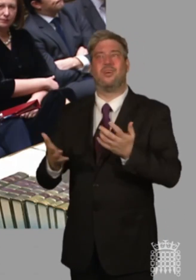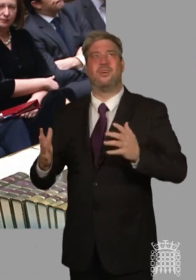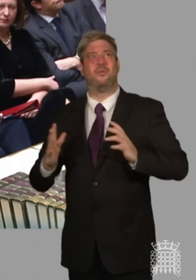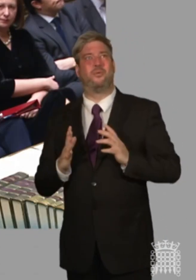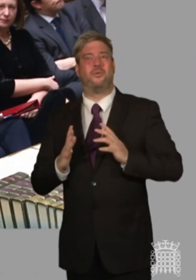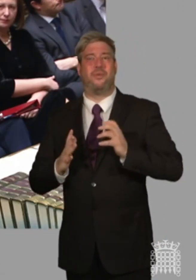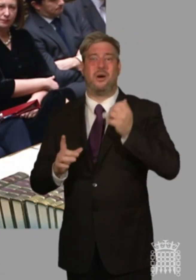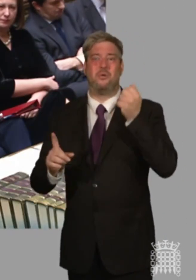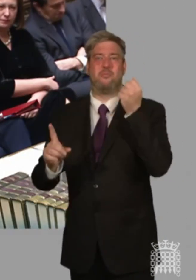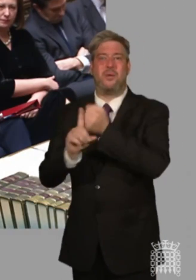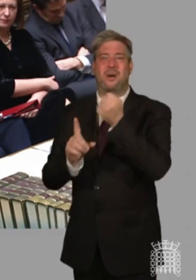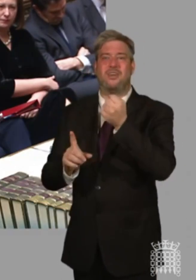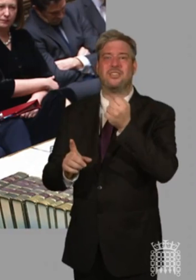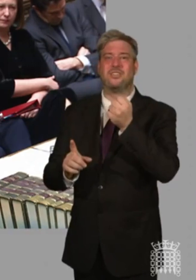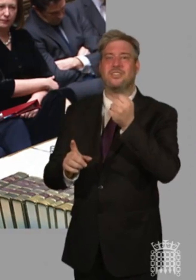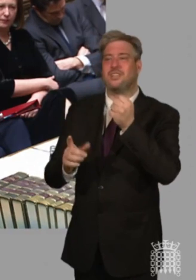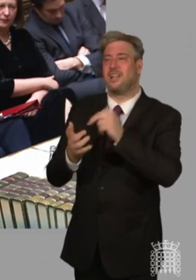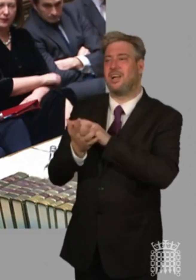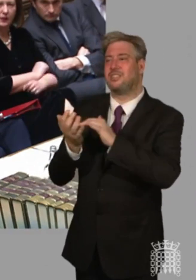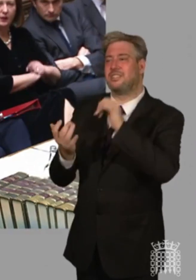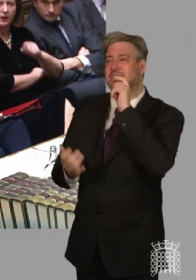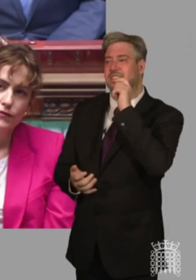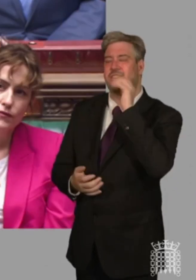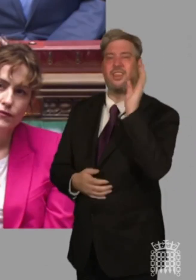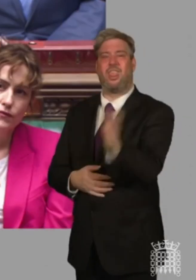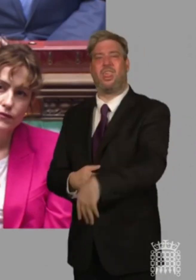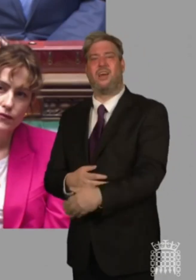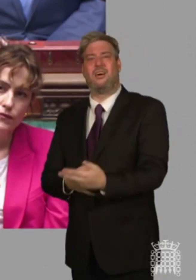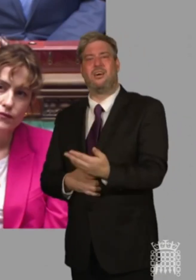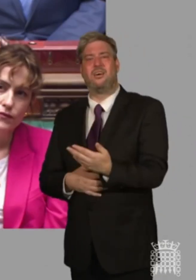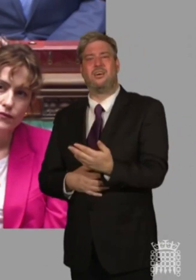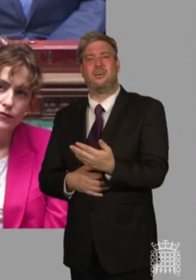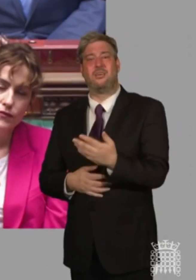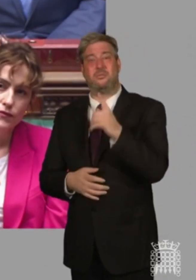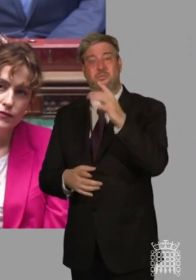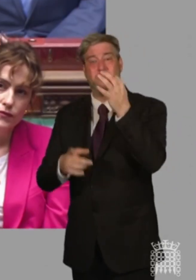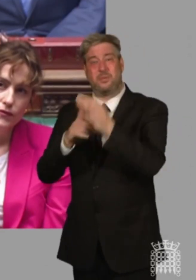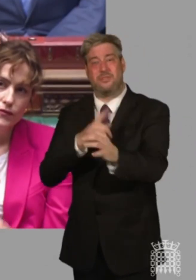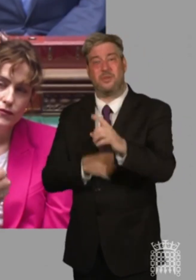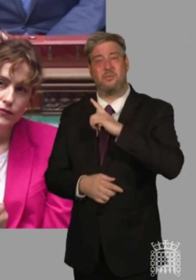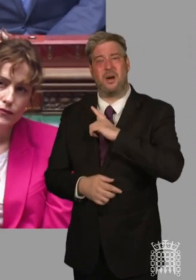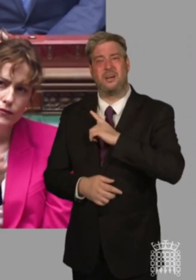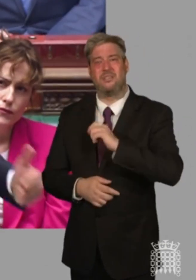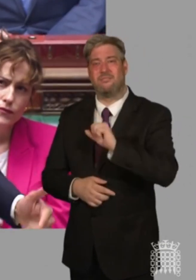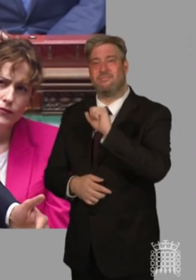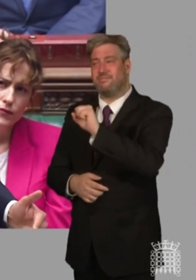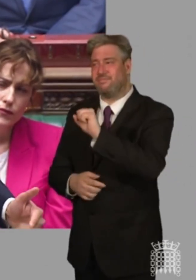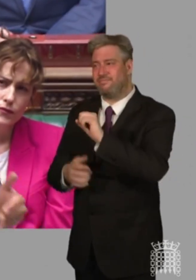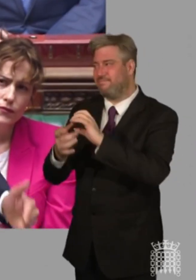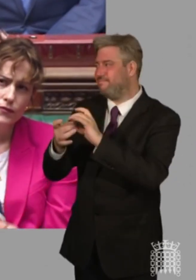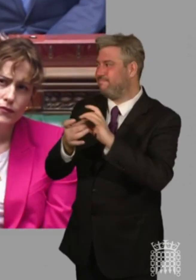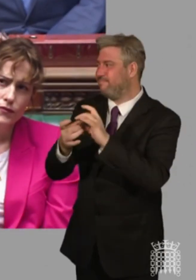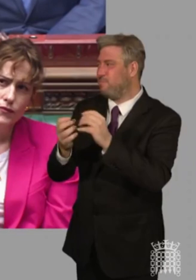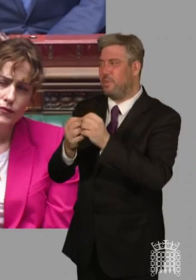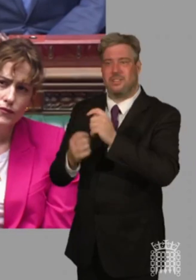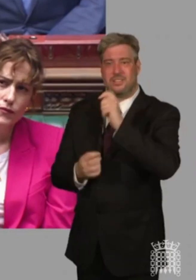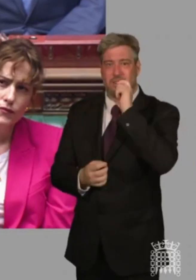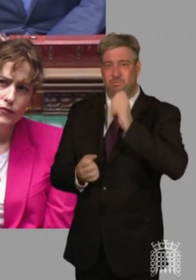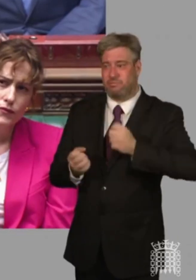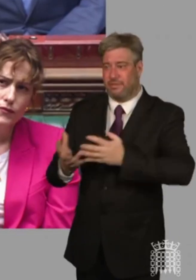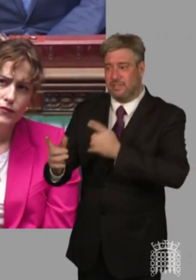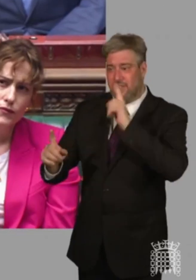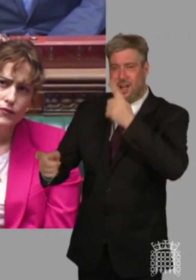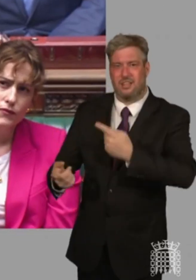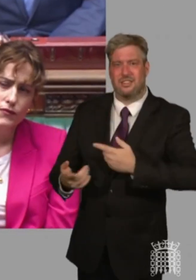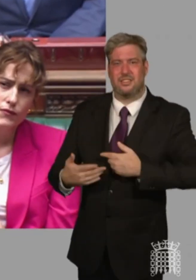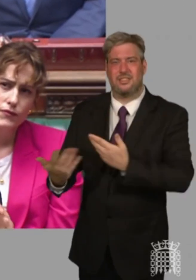throughout the pandemic. That was the recommendation of the medical and clinical experts, Mr. Speaker, which is why, inevitably, there is a backlog